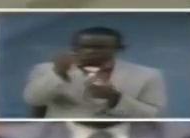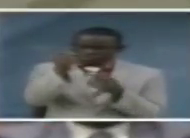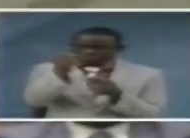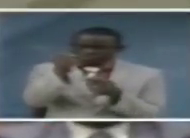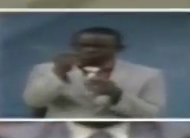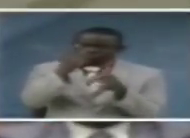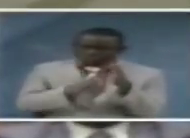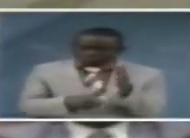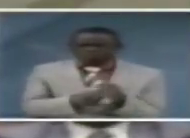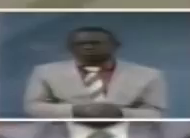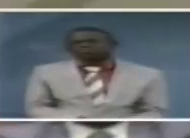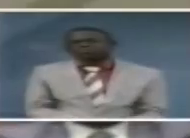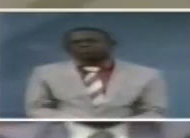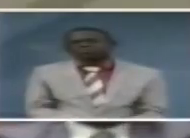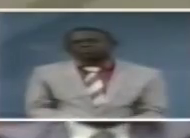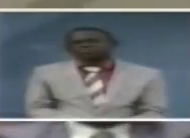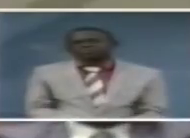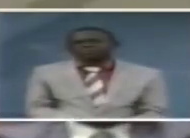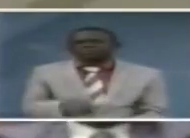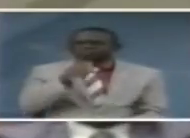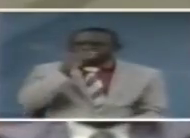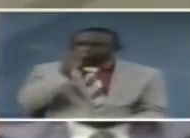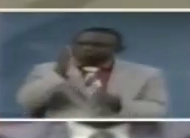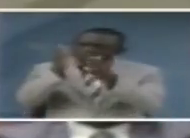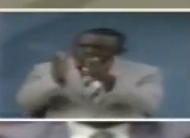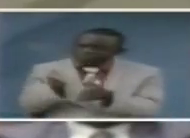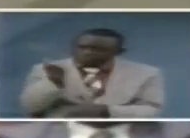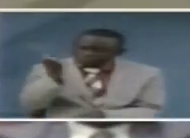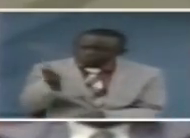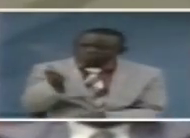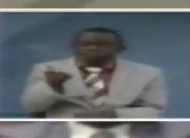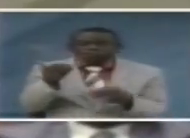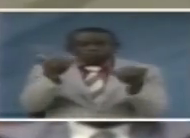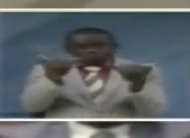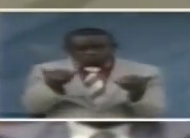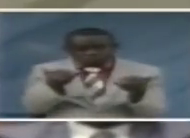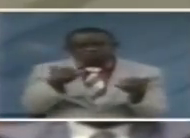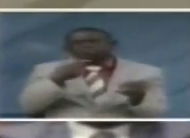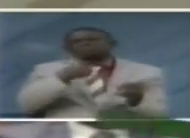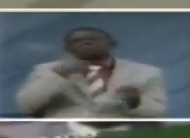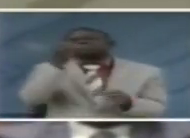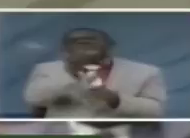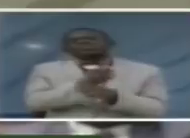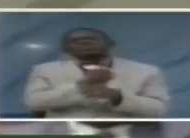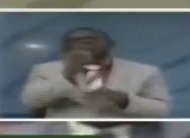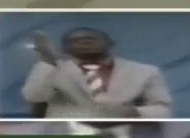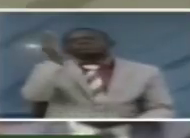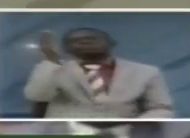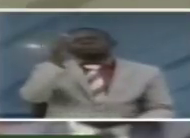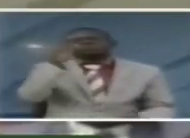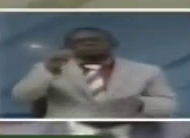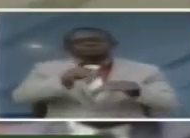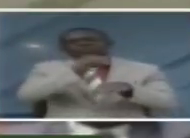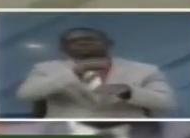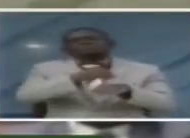The 2018 budget. Sir, I now present